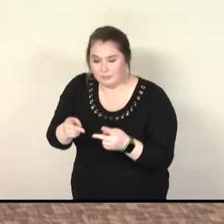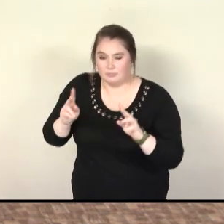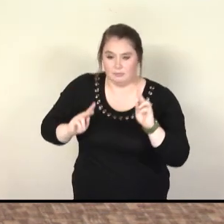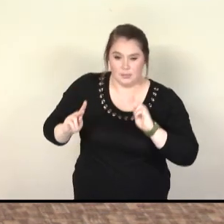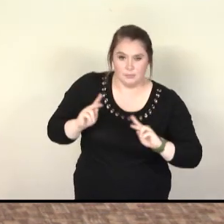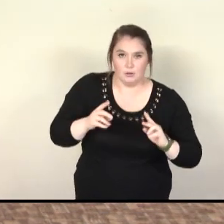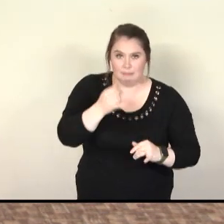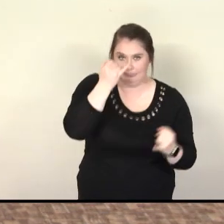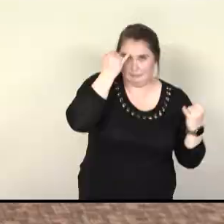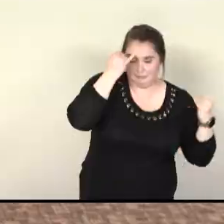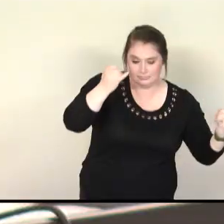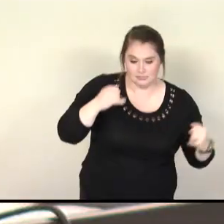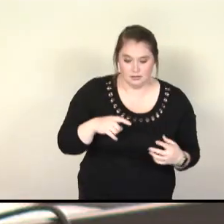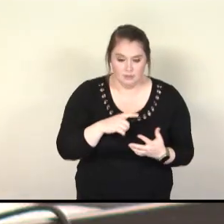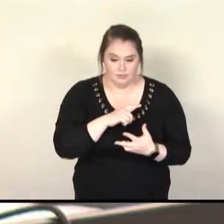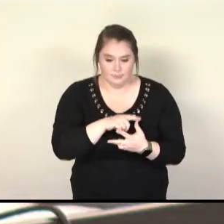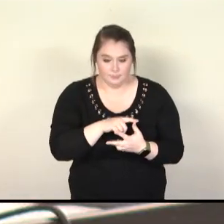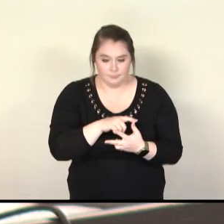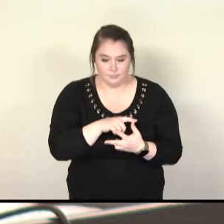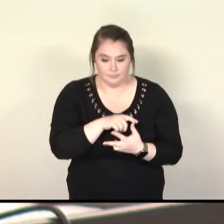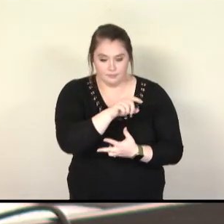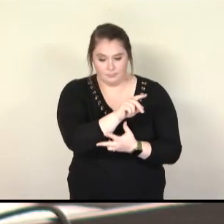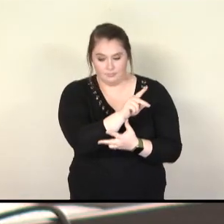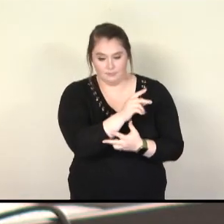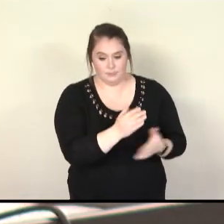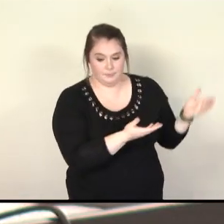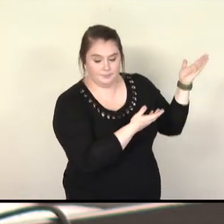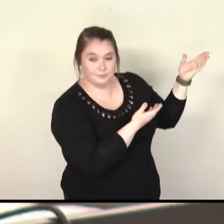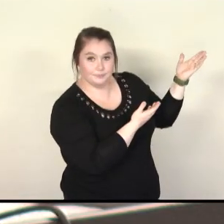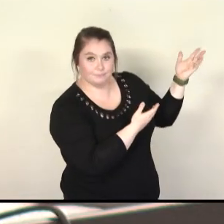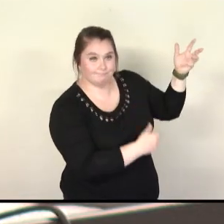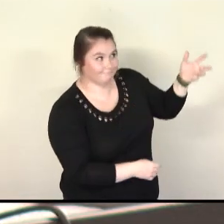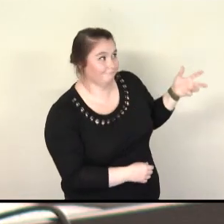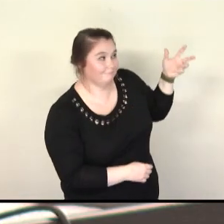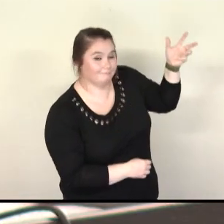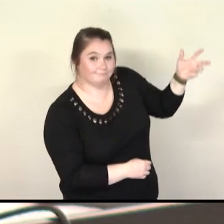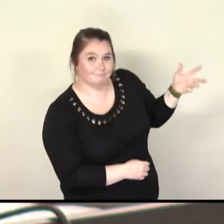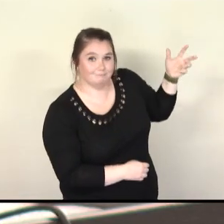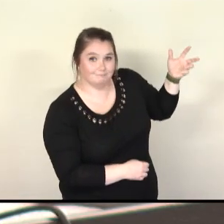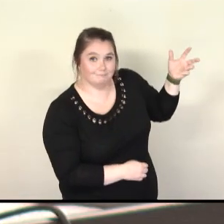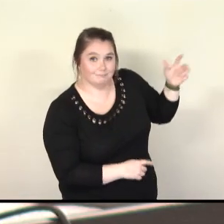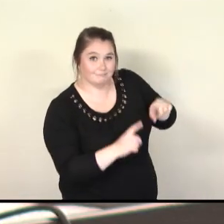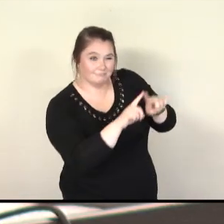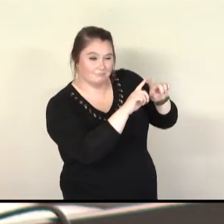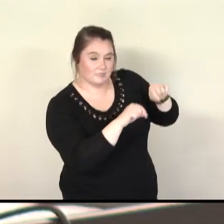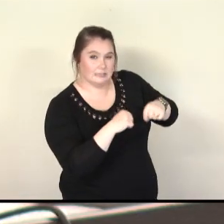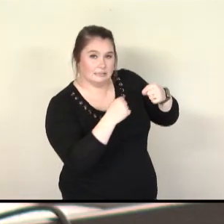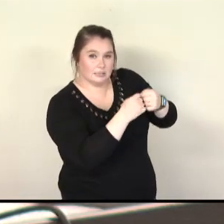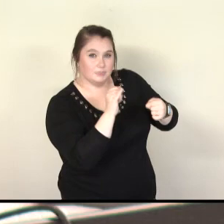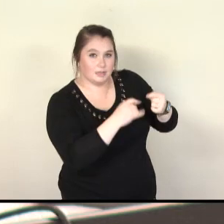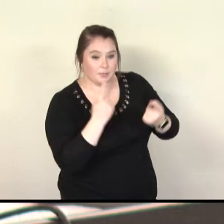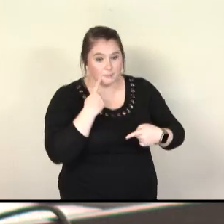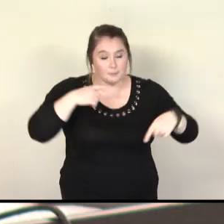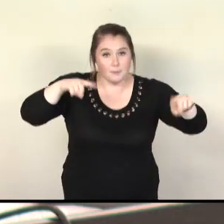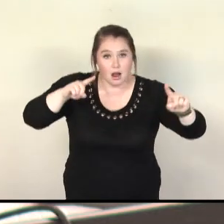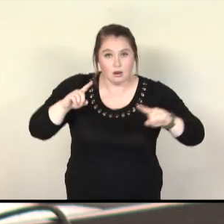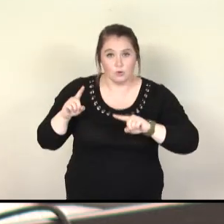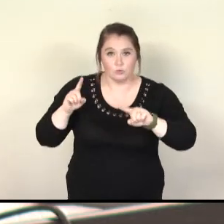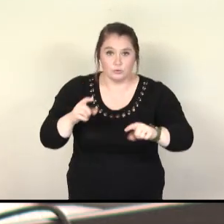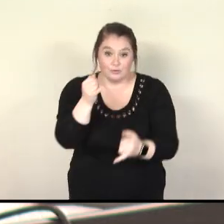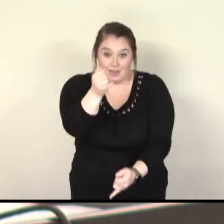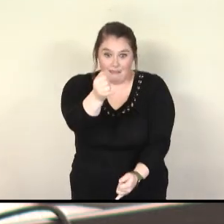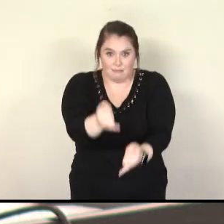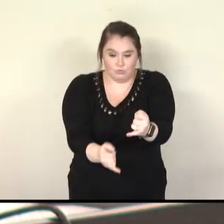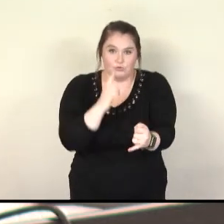Telep, Emma Clark Martinez, and Finley Ritter were one of 6 teams from a group of 23 who made it to finals at the